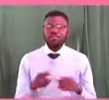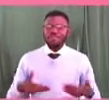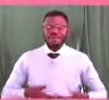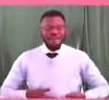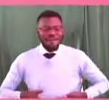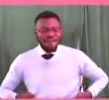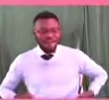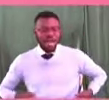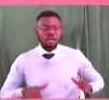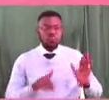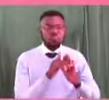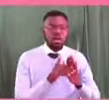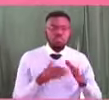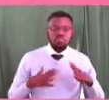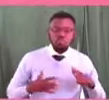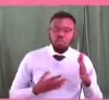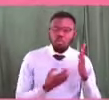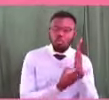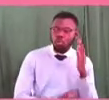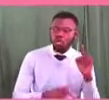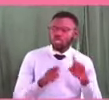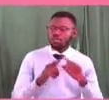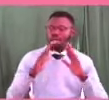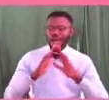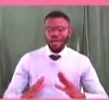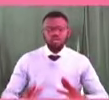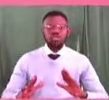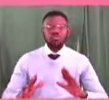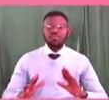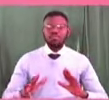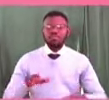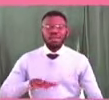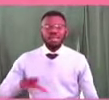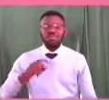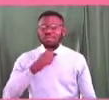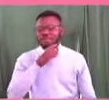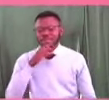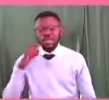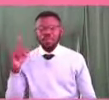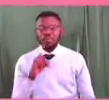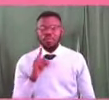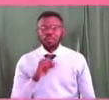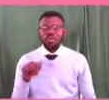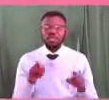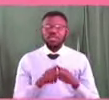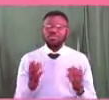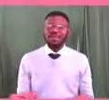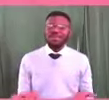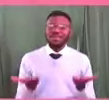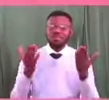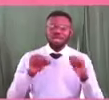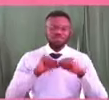for poor and vulnerable households in the ASAL regions, and the Inua Jamii